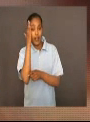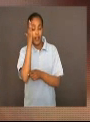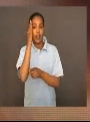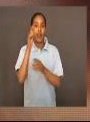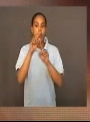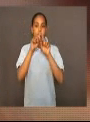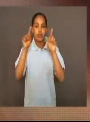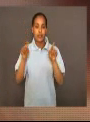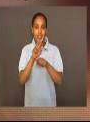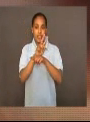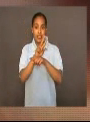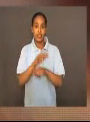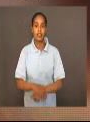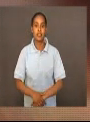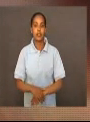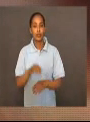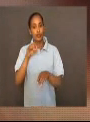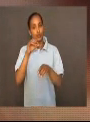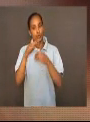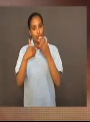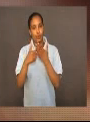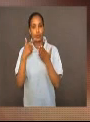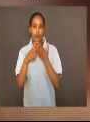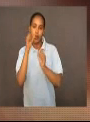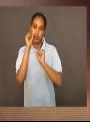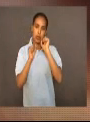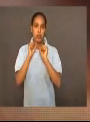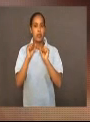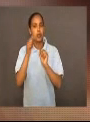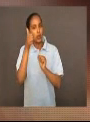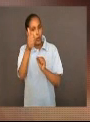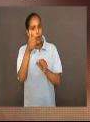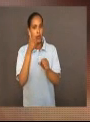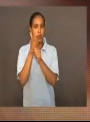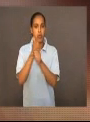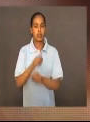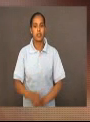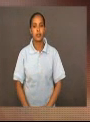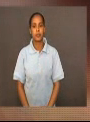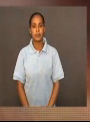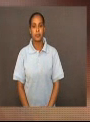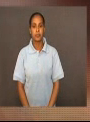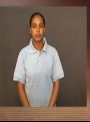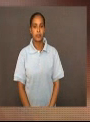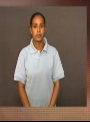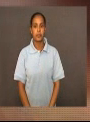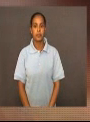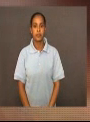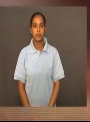on the screen so you can compare it to your own work.